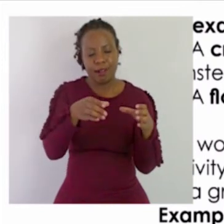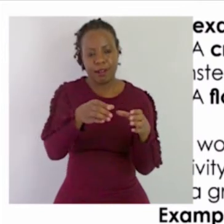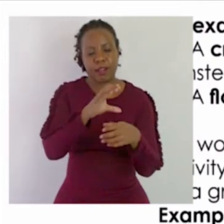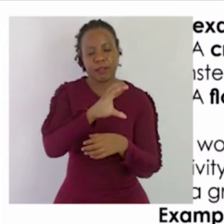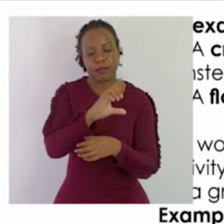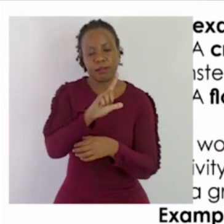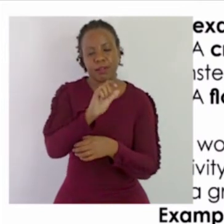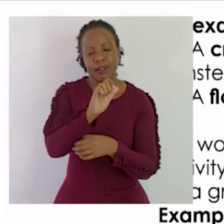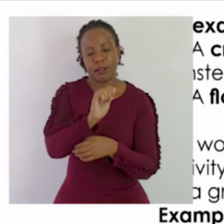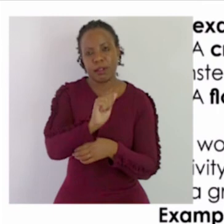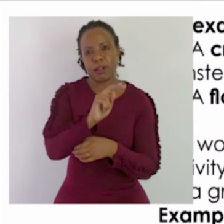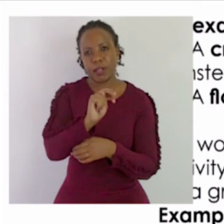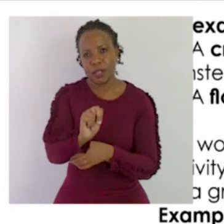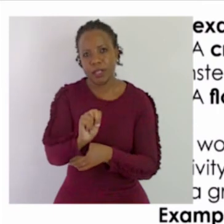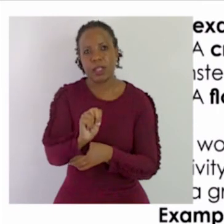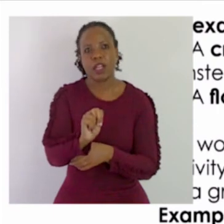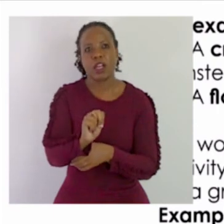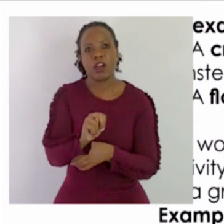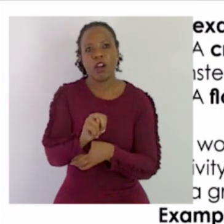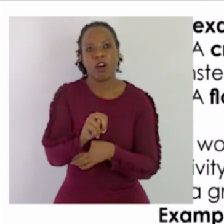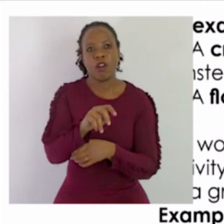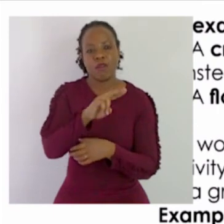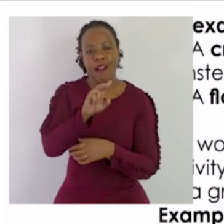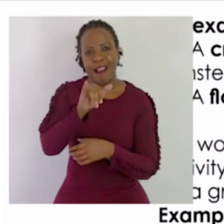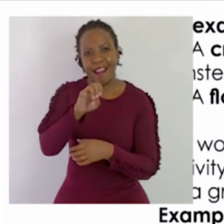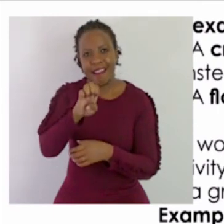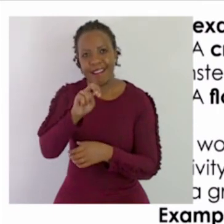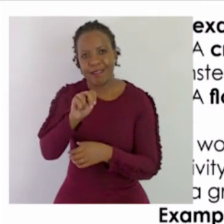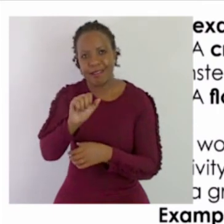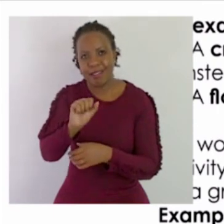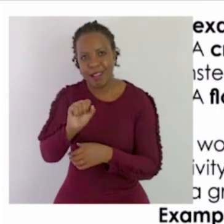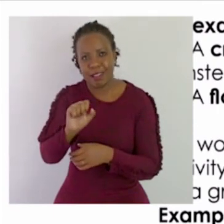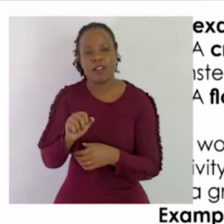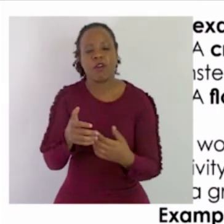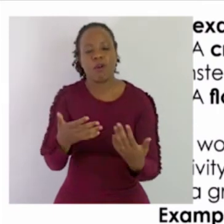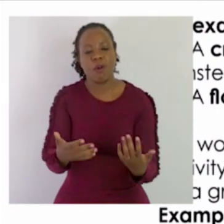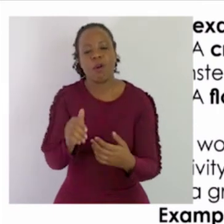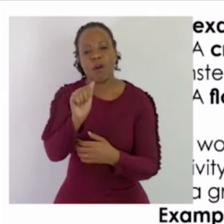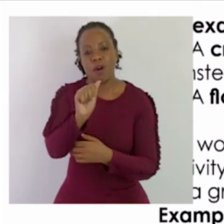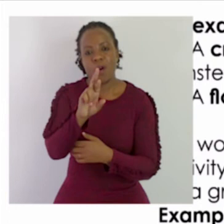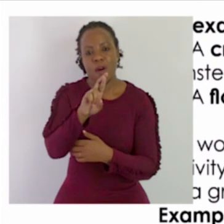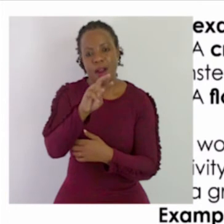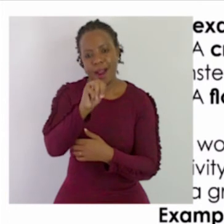of hens, an orchard of fruit trees, etc.